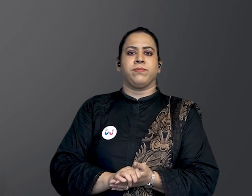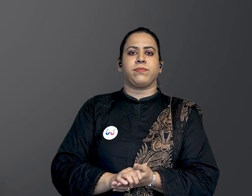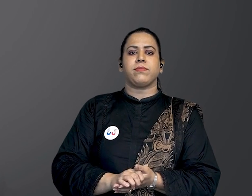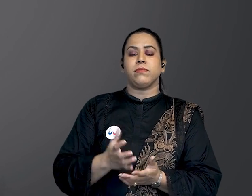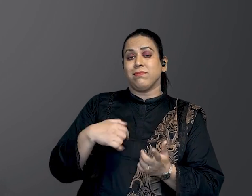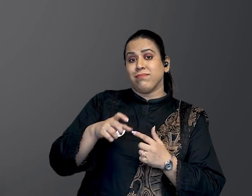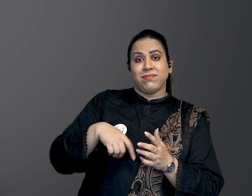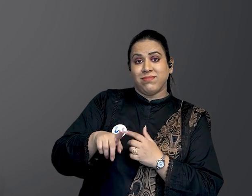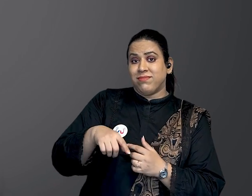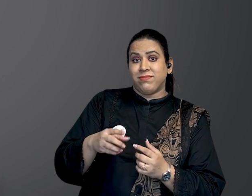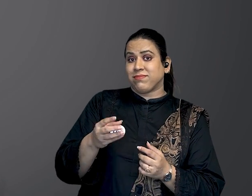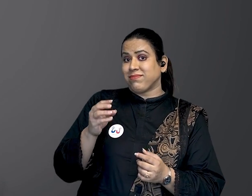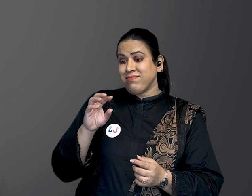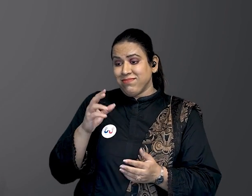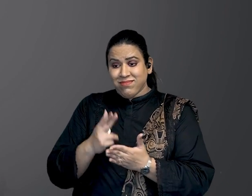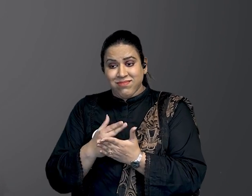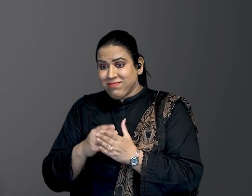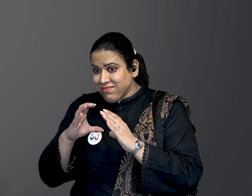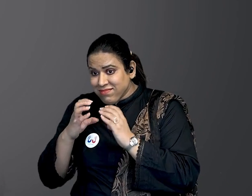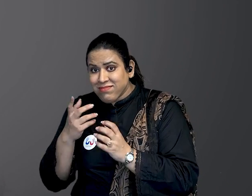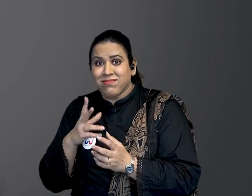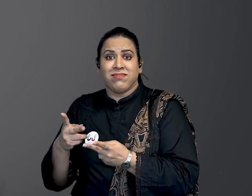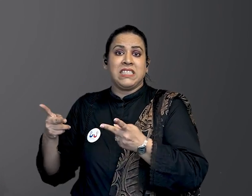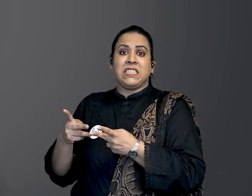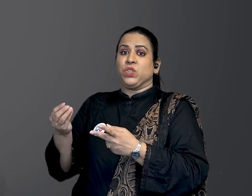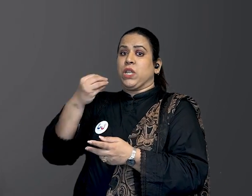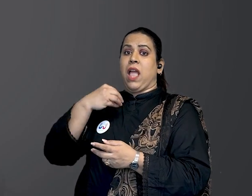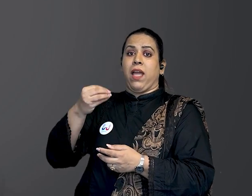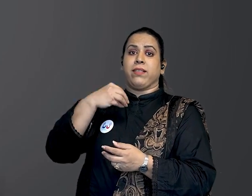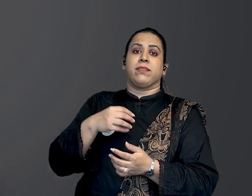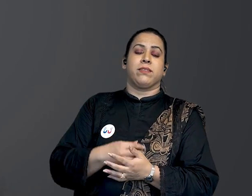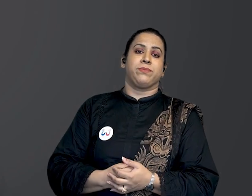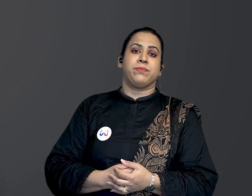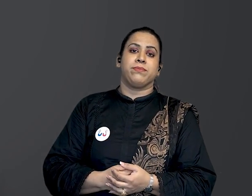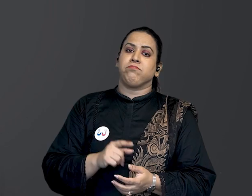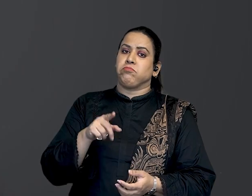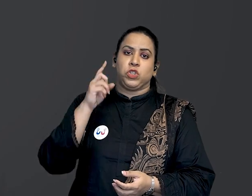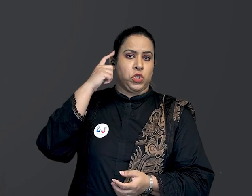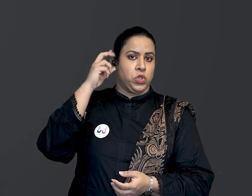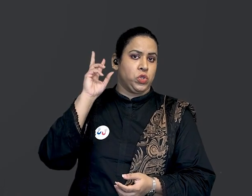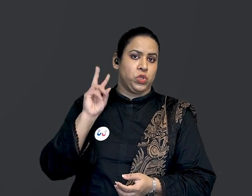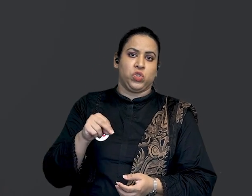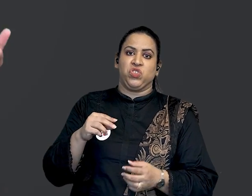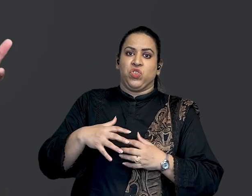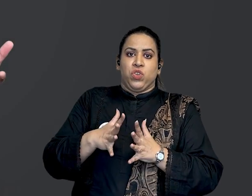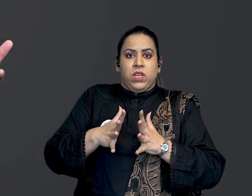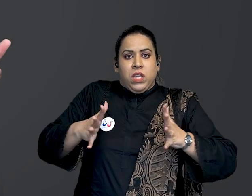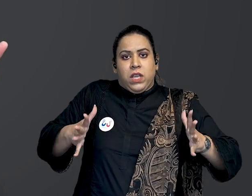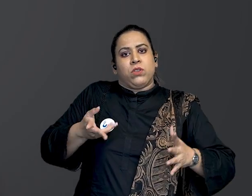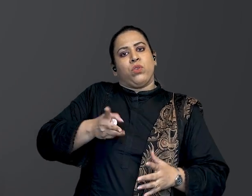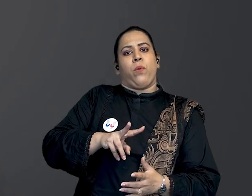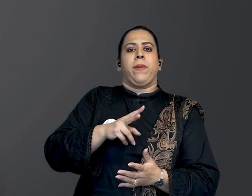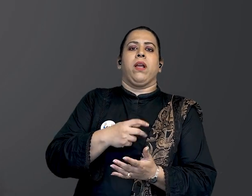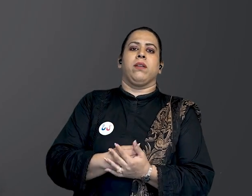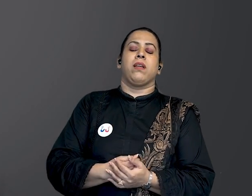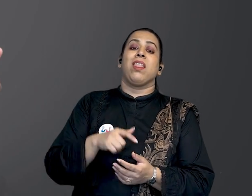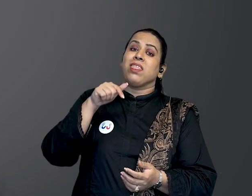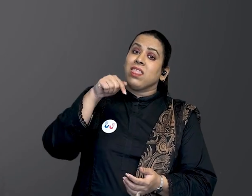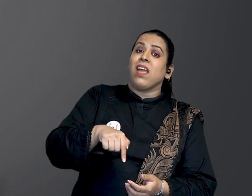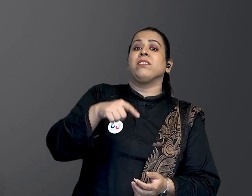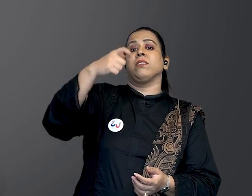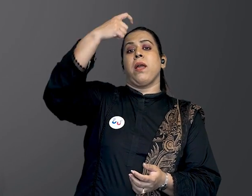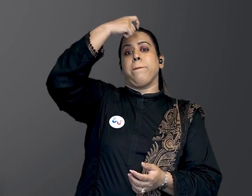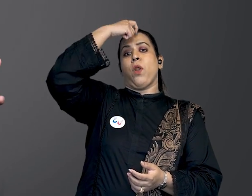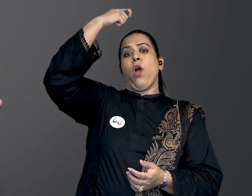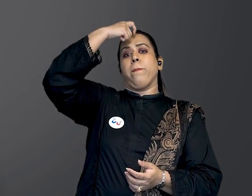Weight. The whole meaning is self-love. Once you love yourself, your natural vibration rises. You start acting and